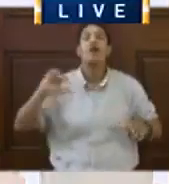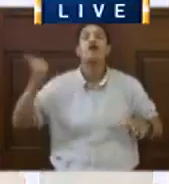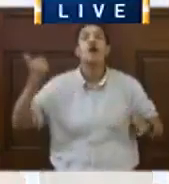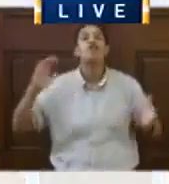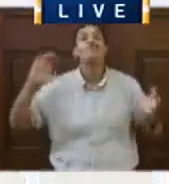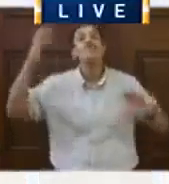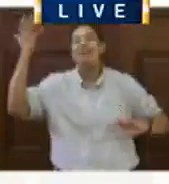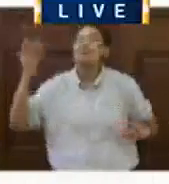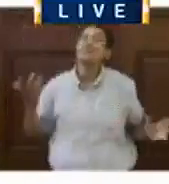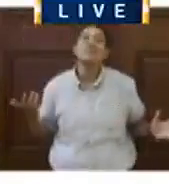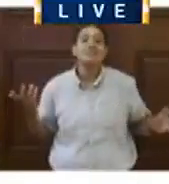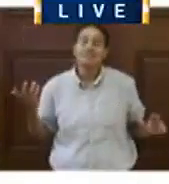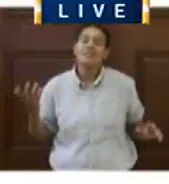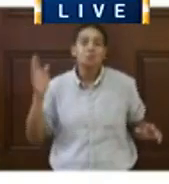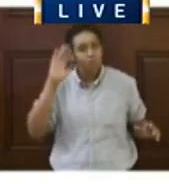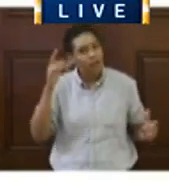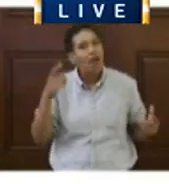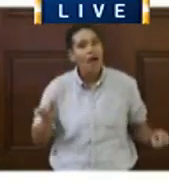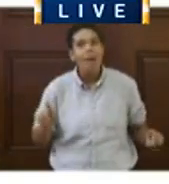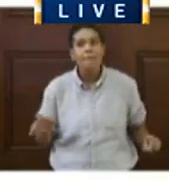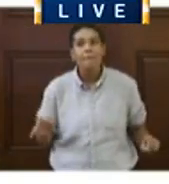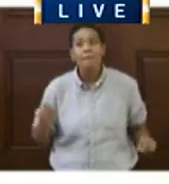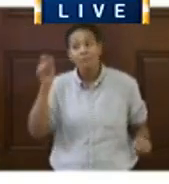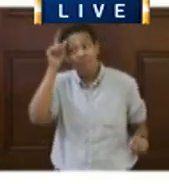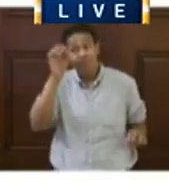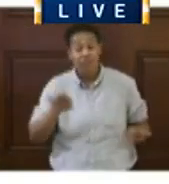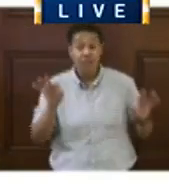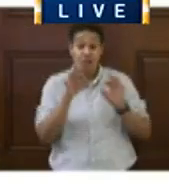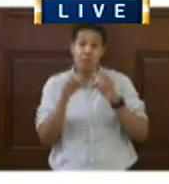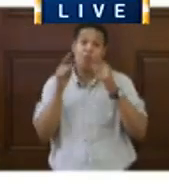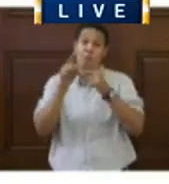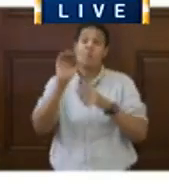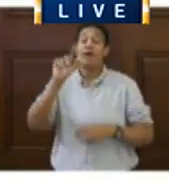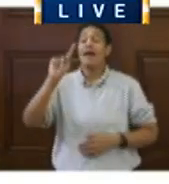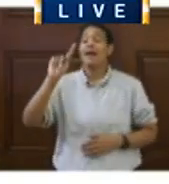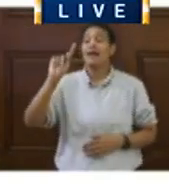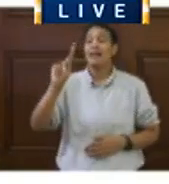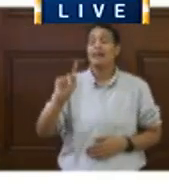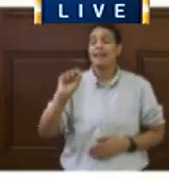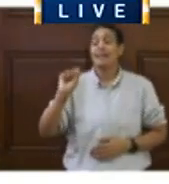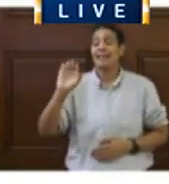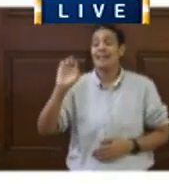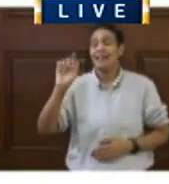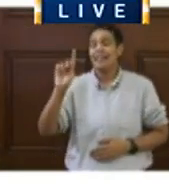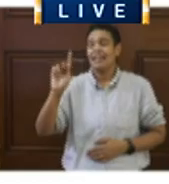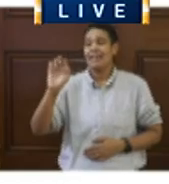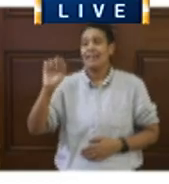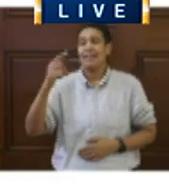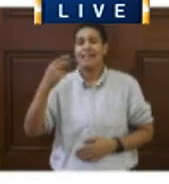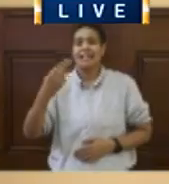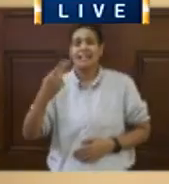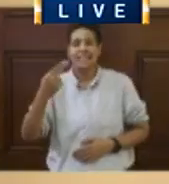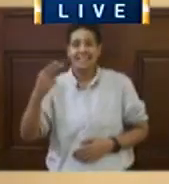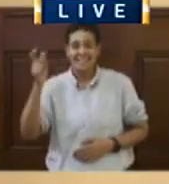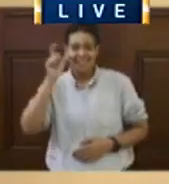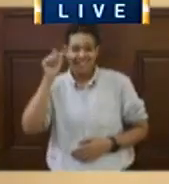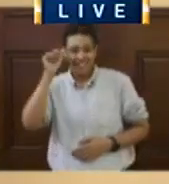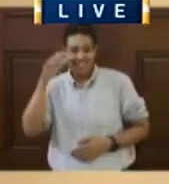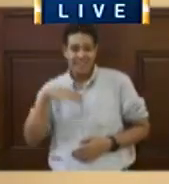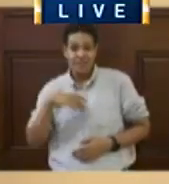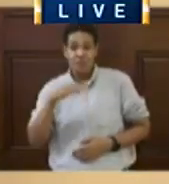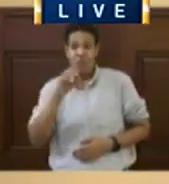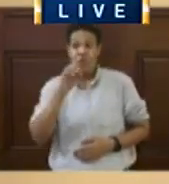hands. Very important point made by Keith. We are not placing a dollar value on any